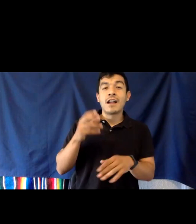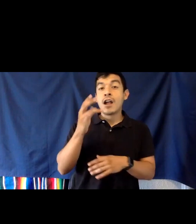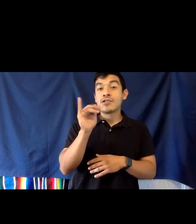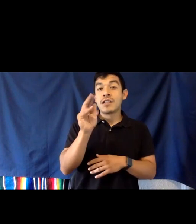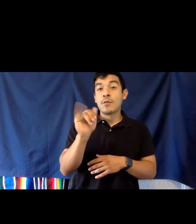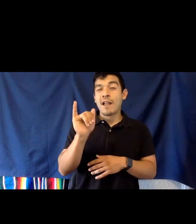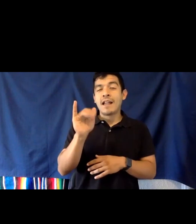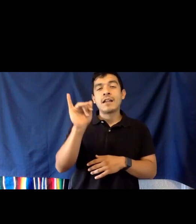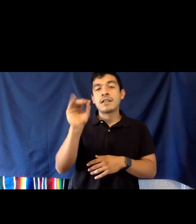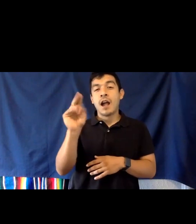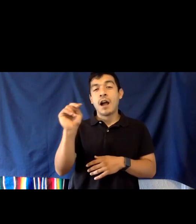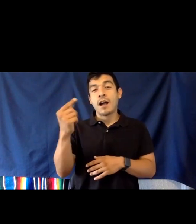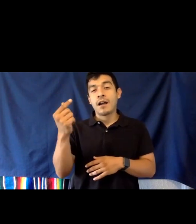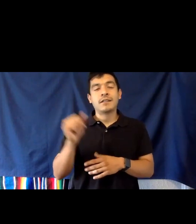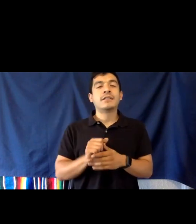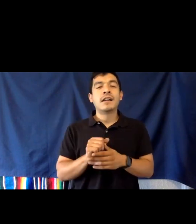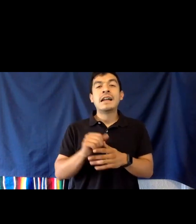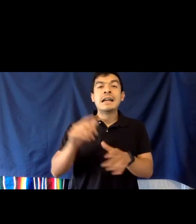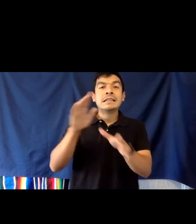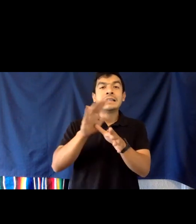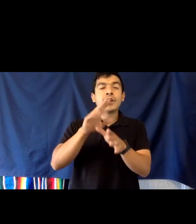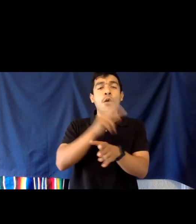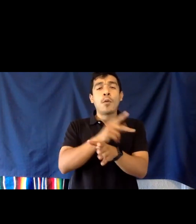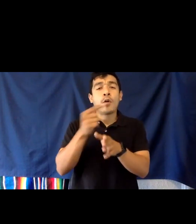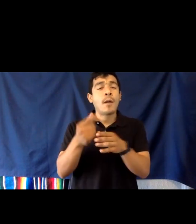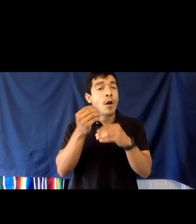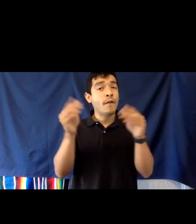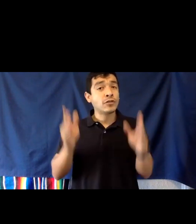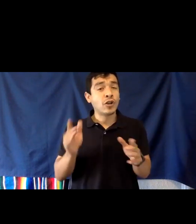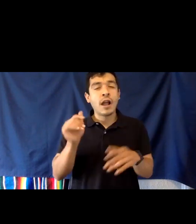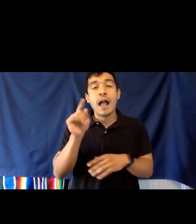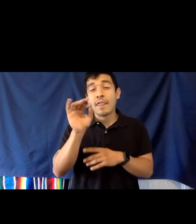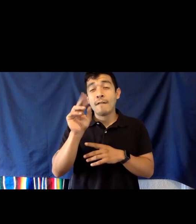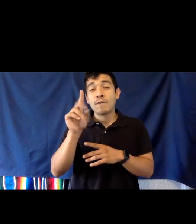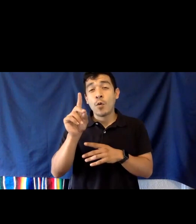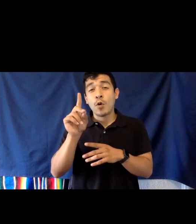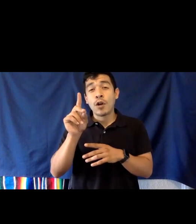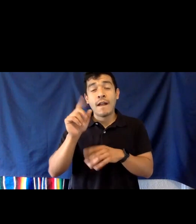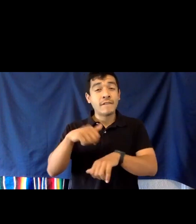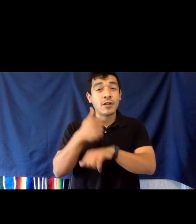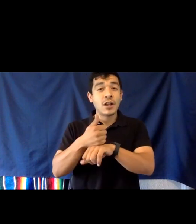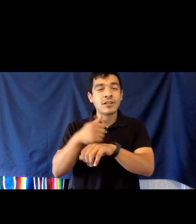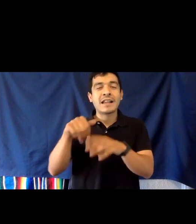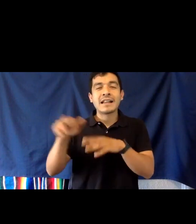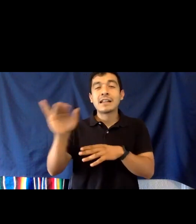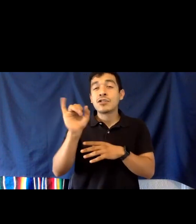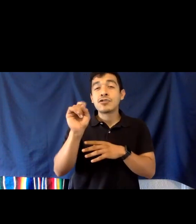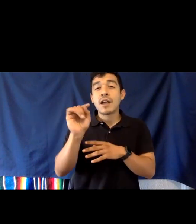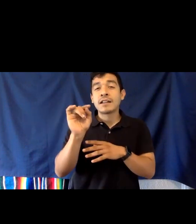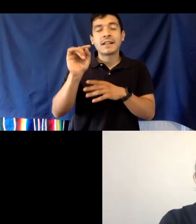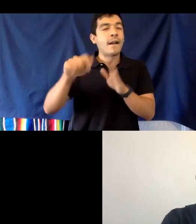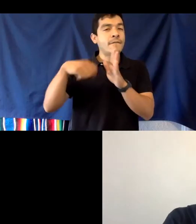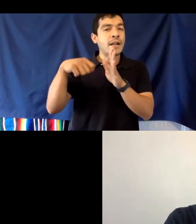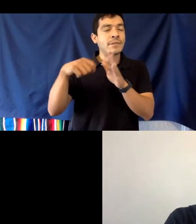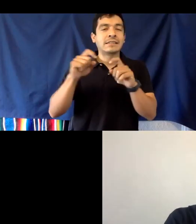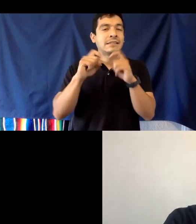Yang, Senior Program Officer at the Ford Foundation in its Just Films team. And before